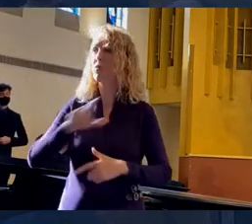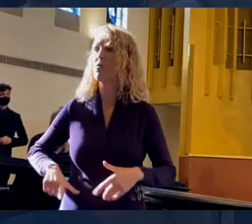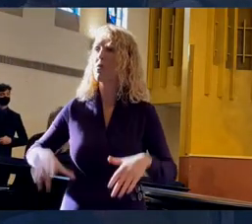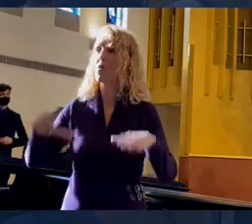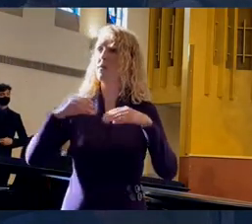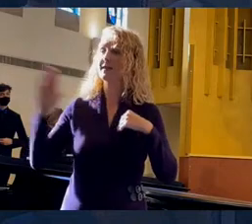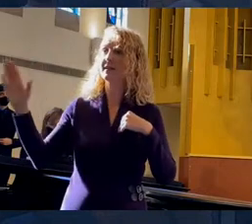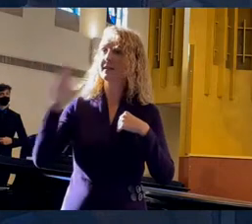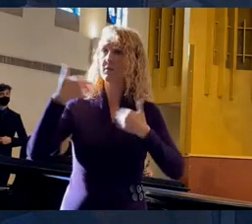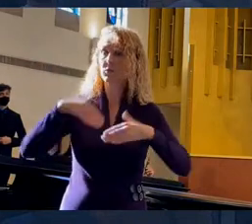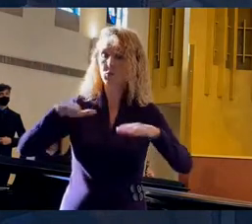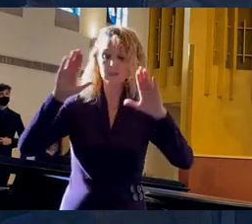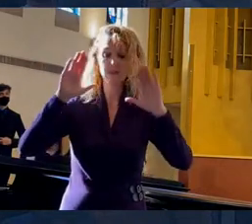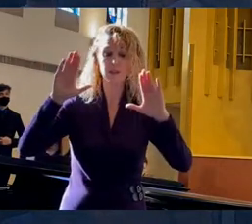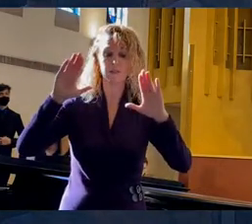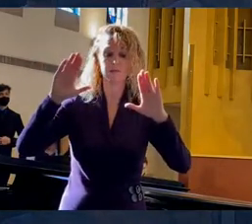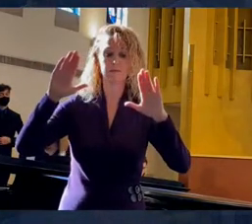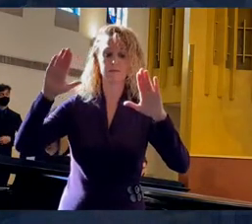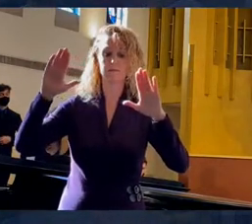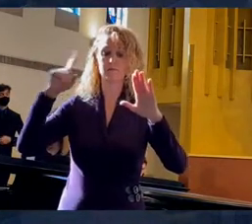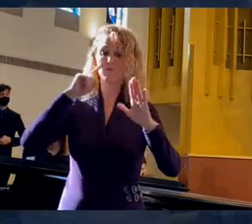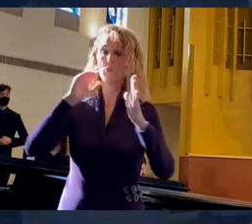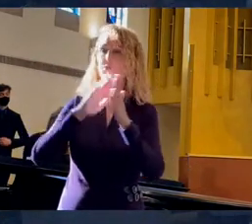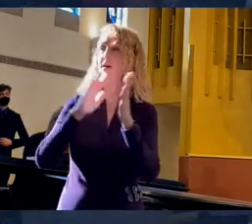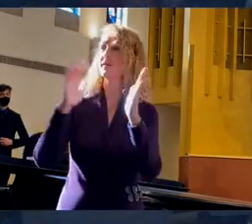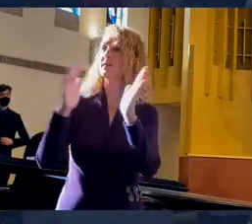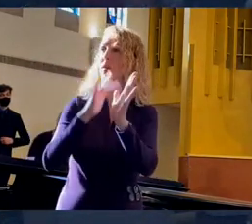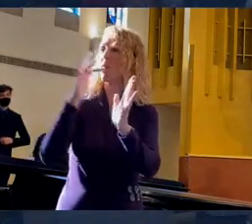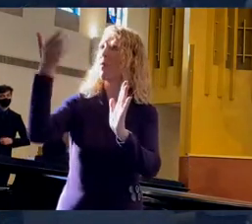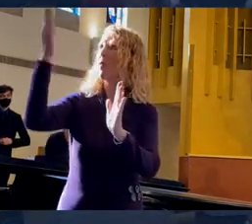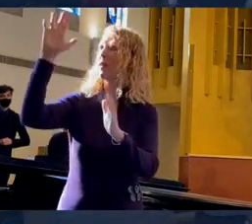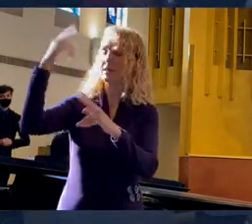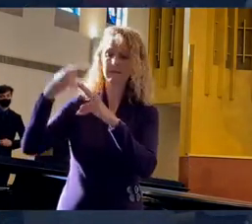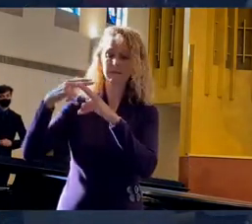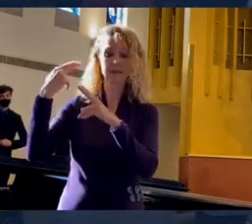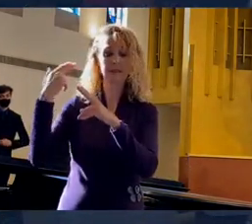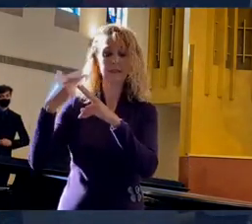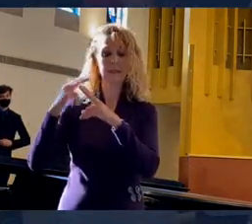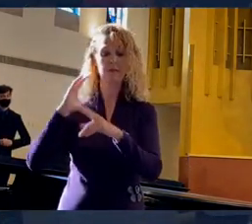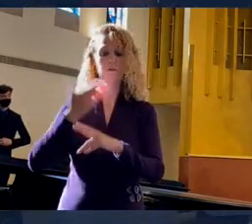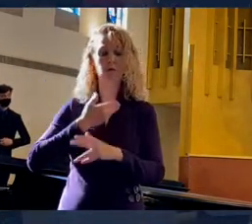your hands for the praise and glory of his name.